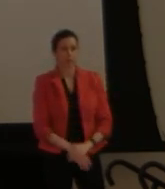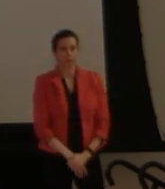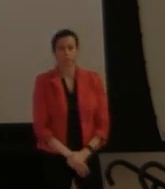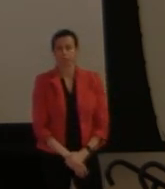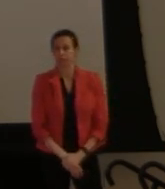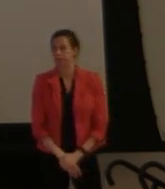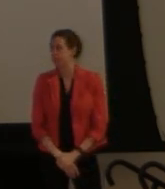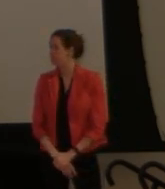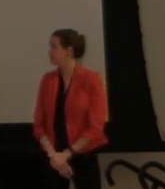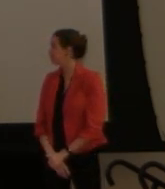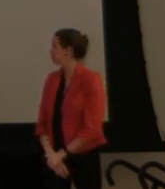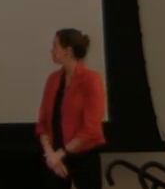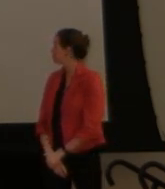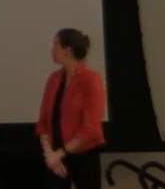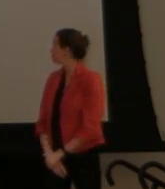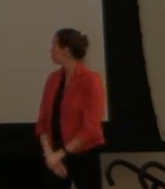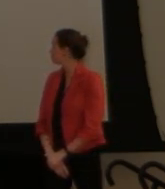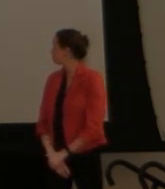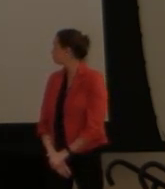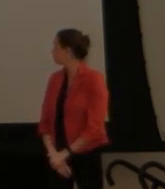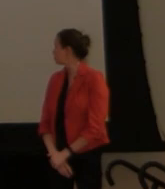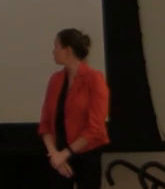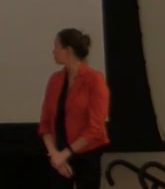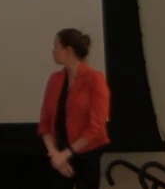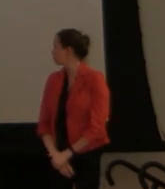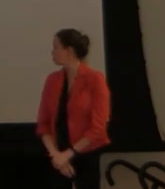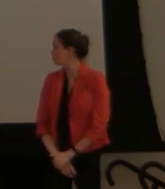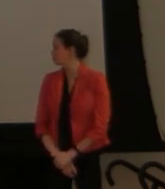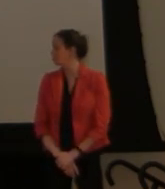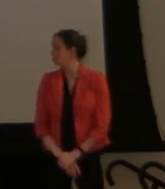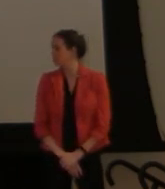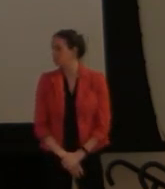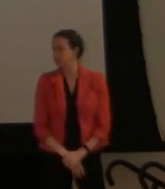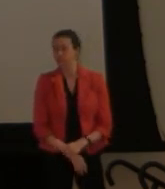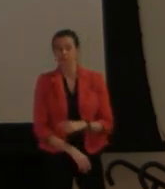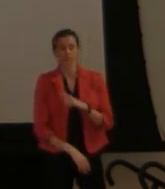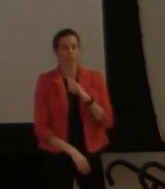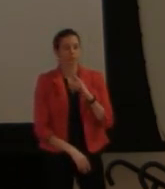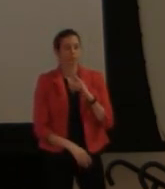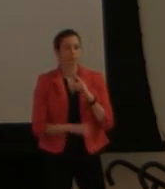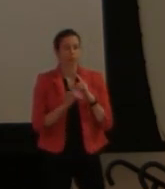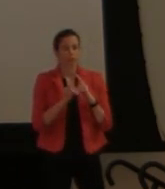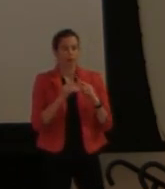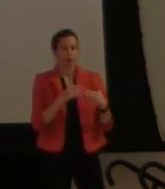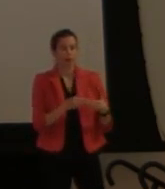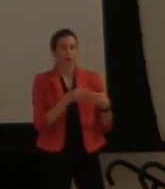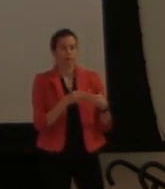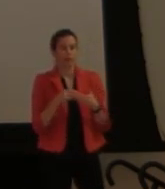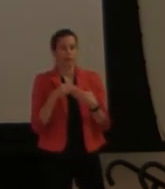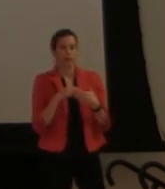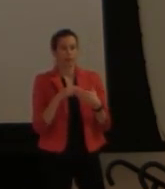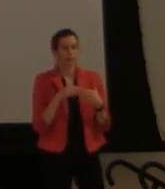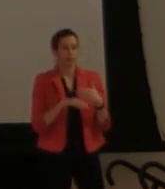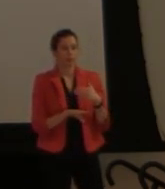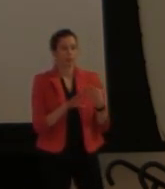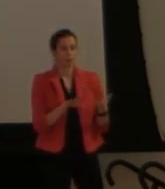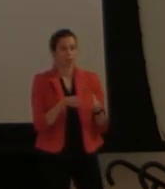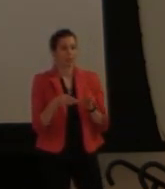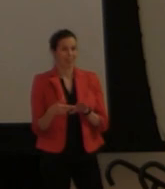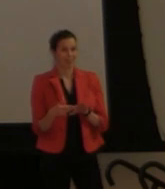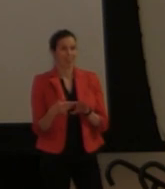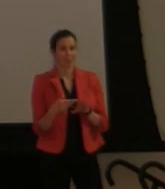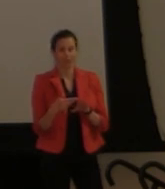Here is a measure that continues to elude us as a state of infant mortality by race and ethnicity. And you see